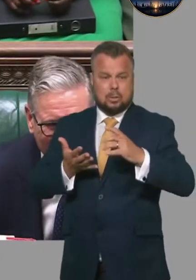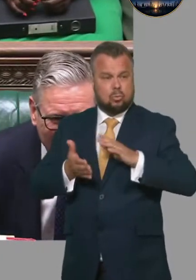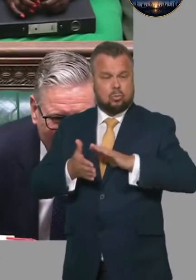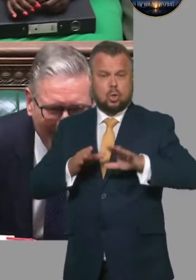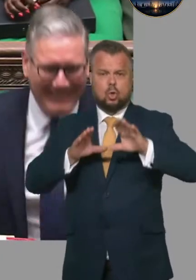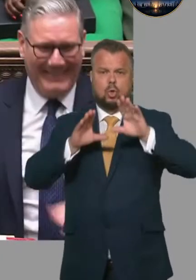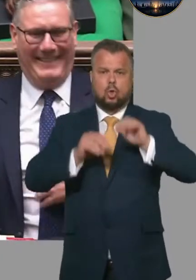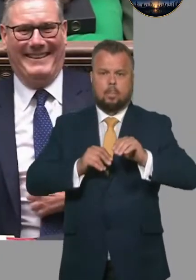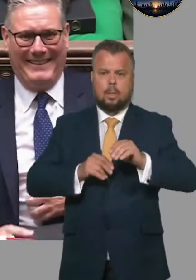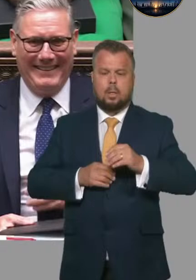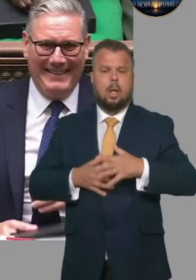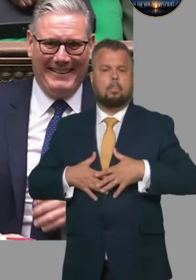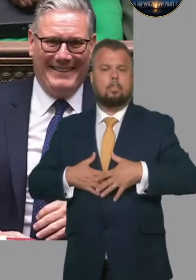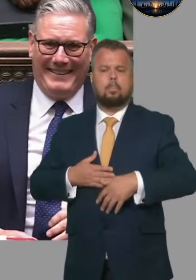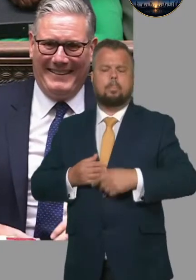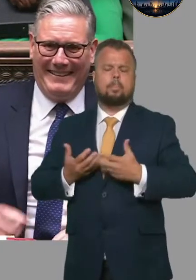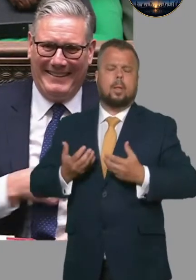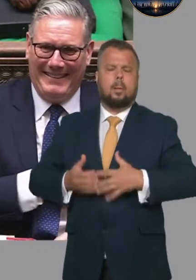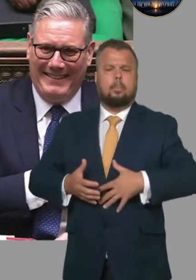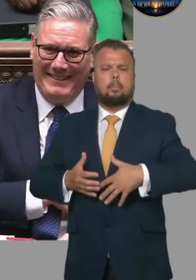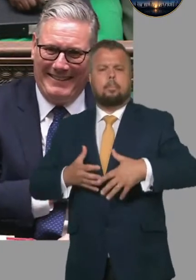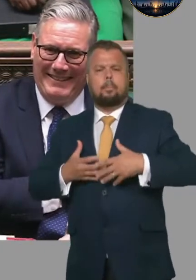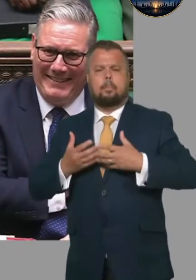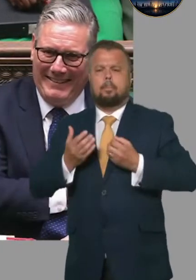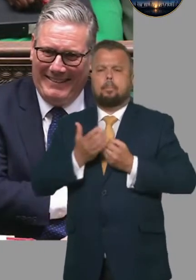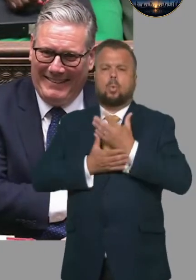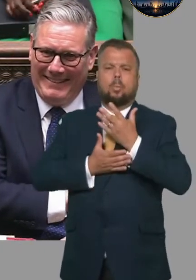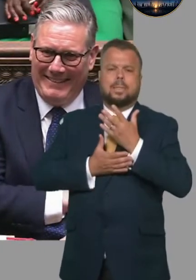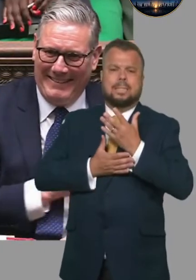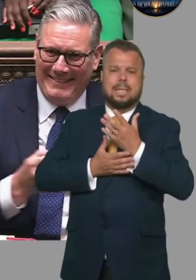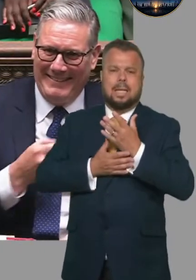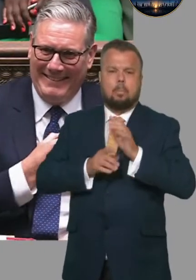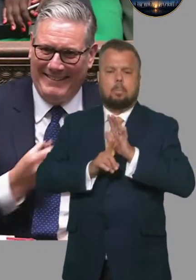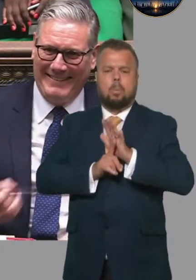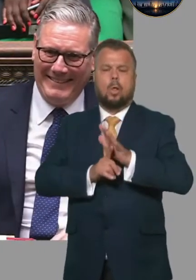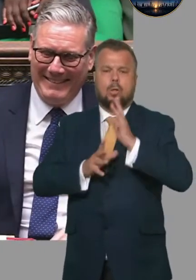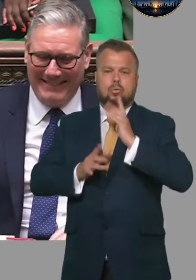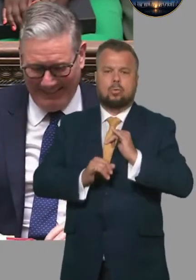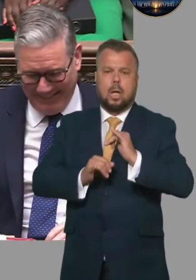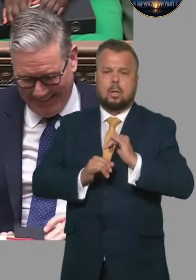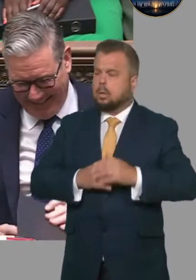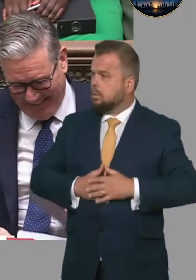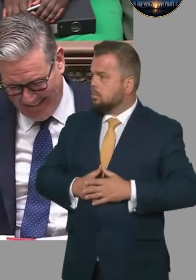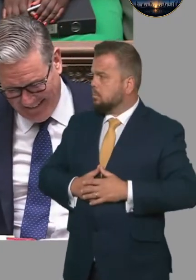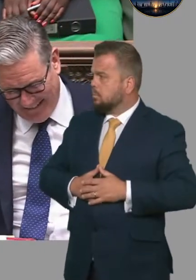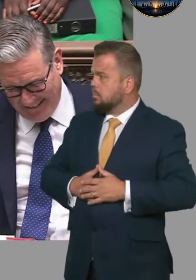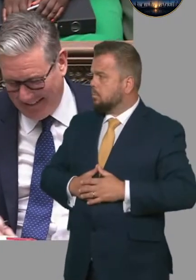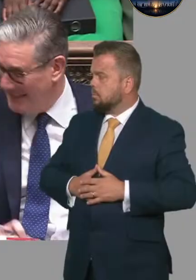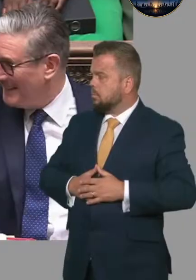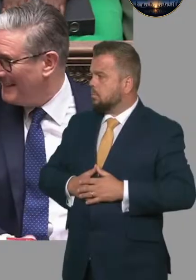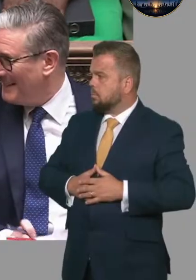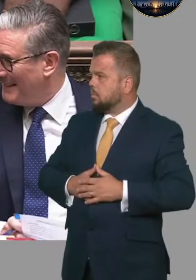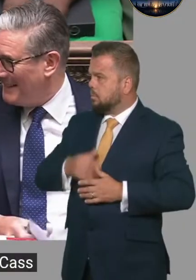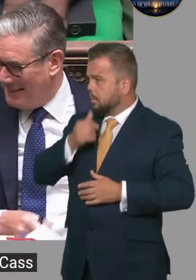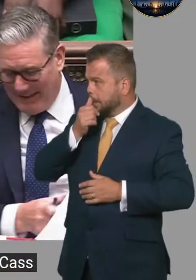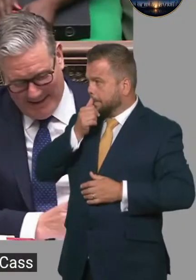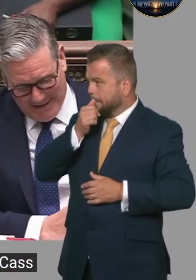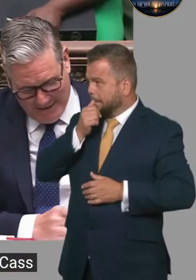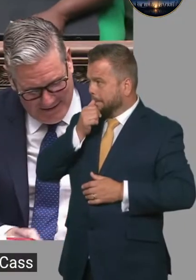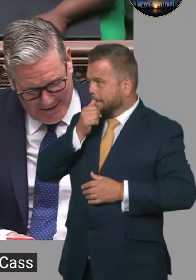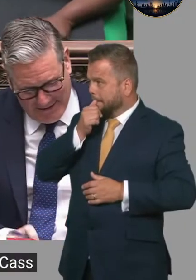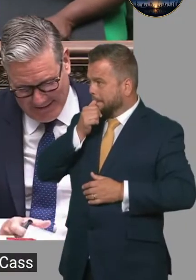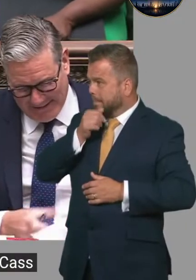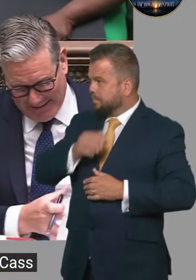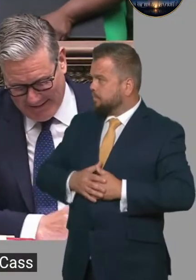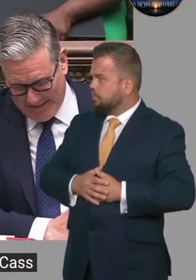Mr. Speaker, when Dr. Hilary Cass published her review, we endorsed all of those recommendations, as